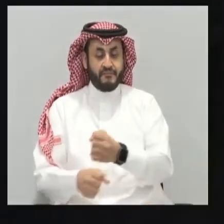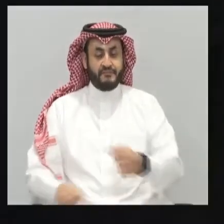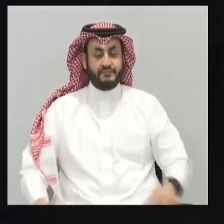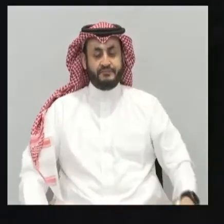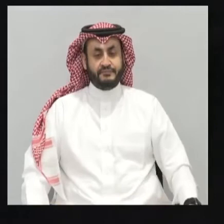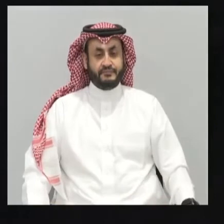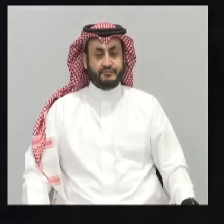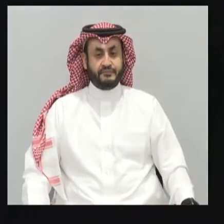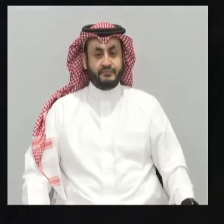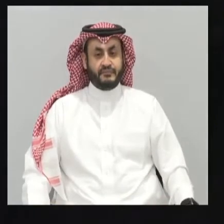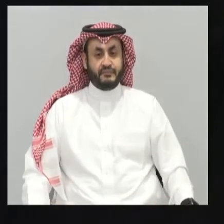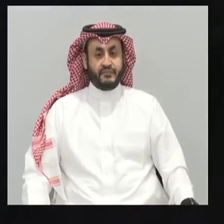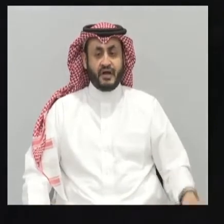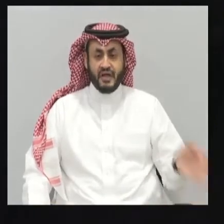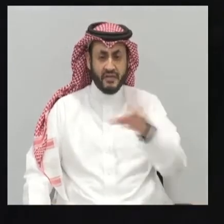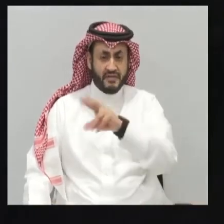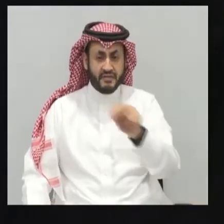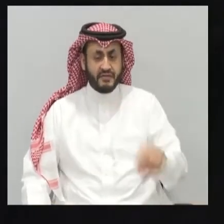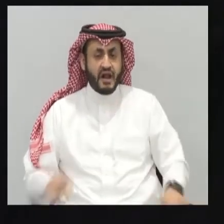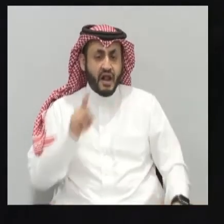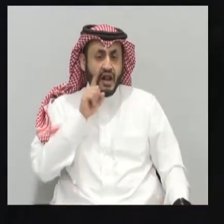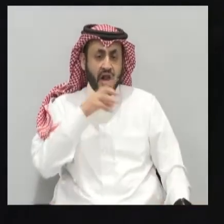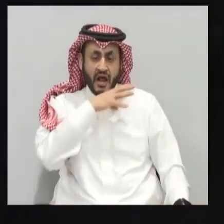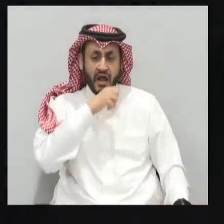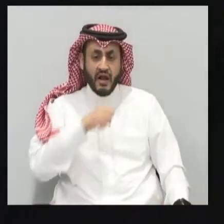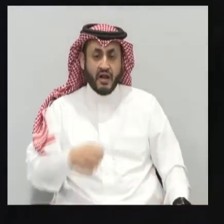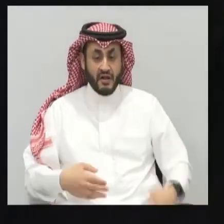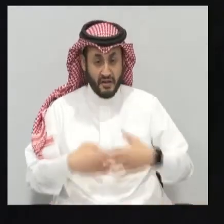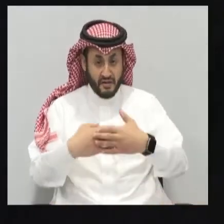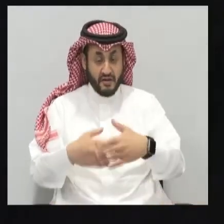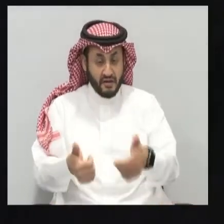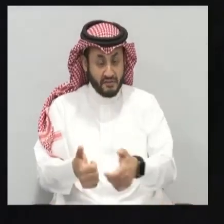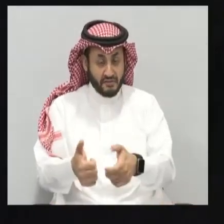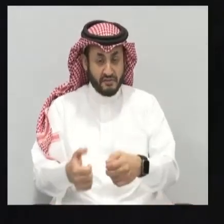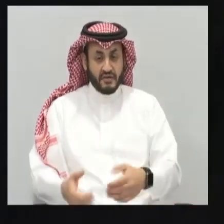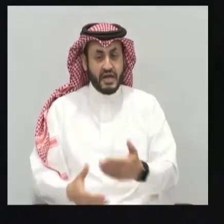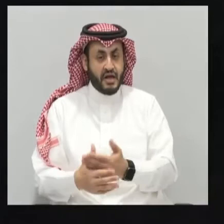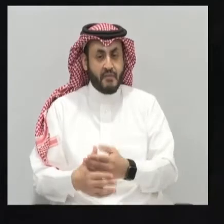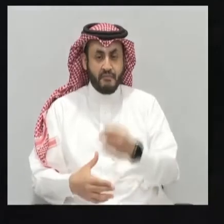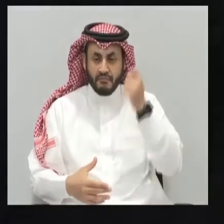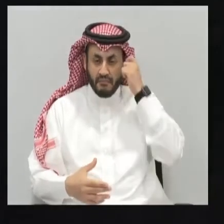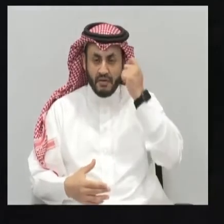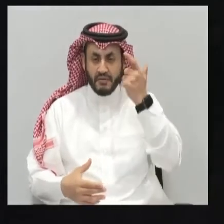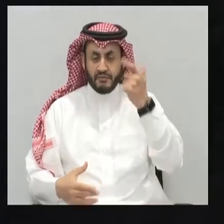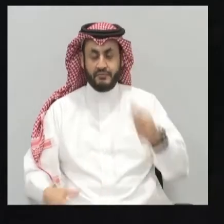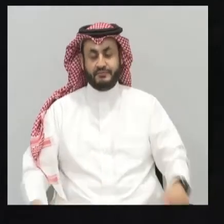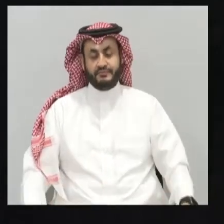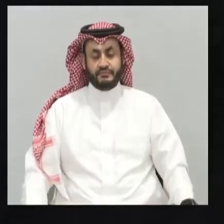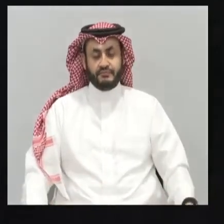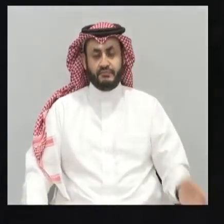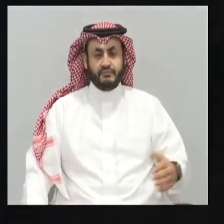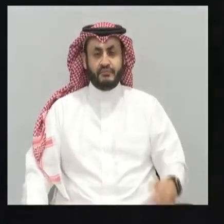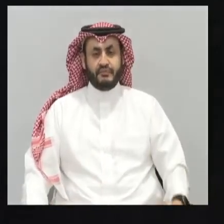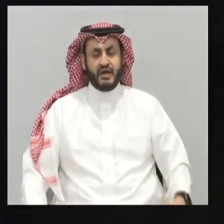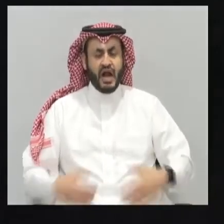are encouraging their children to play these video games. Now, how about the last word, the word